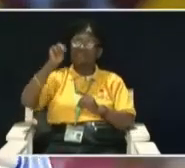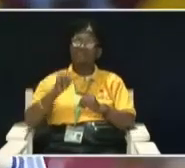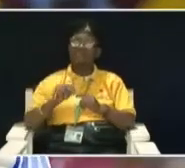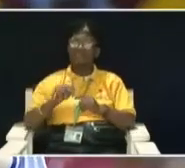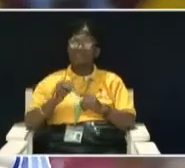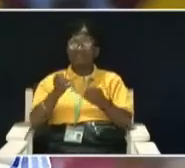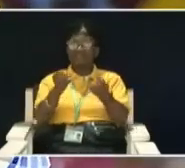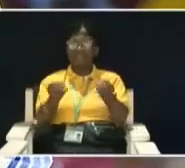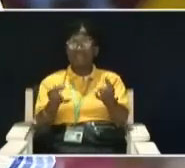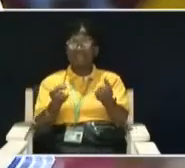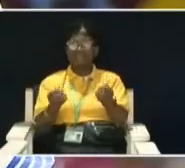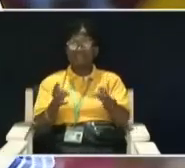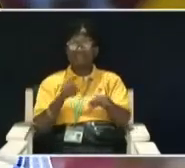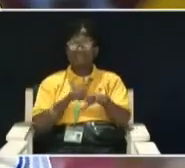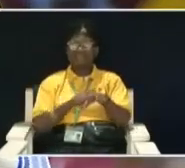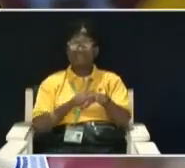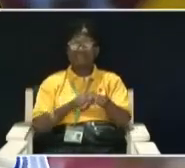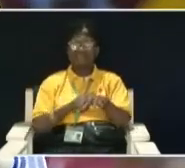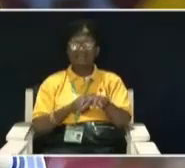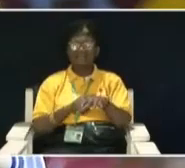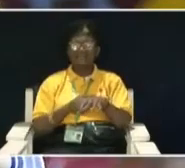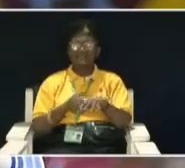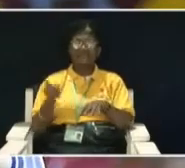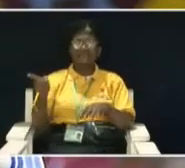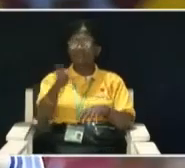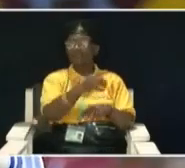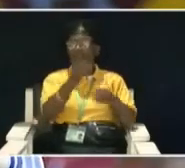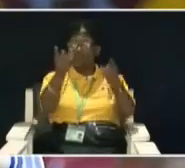Many a times you want access to God.